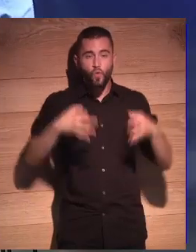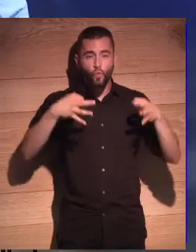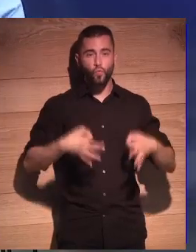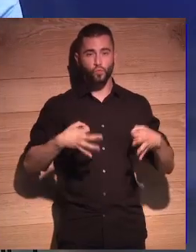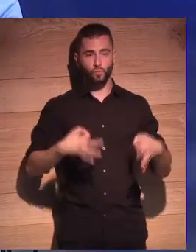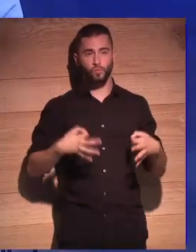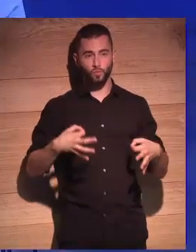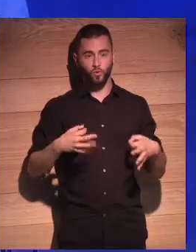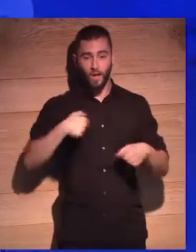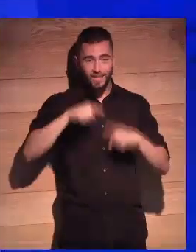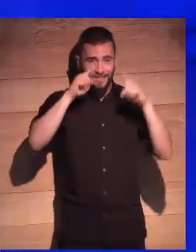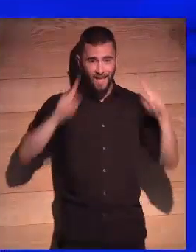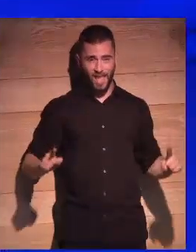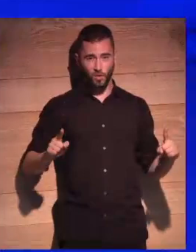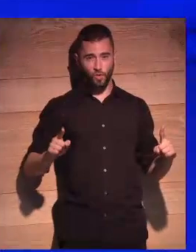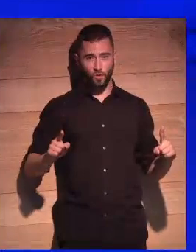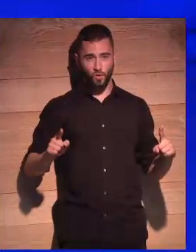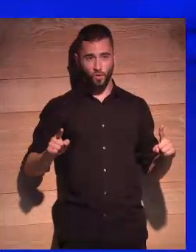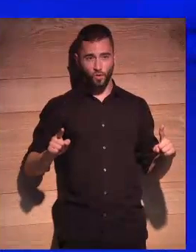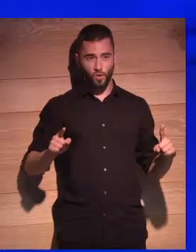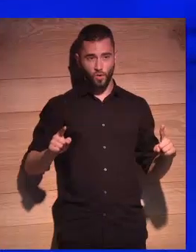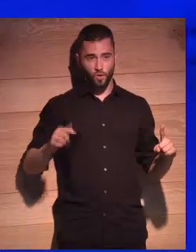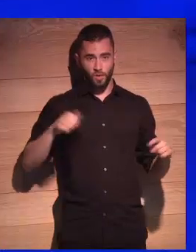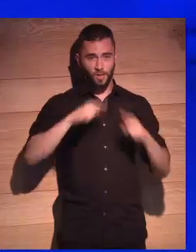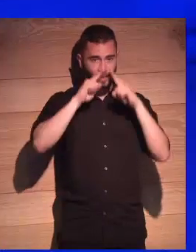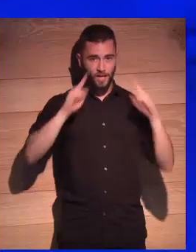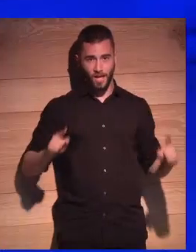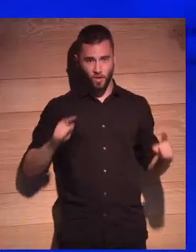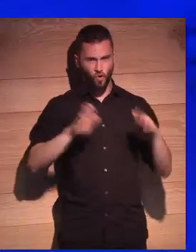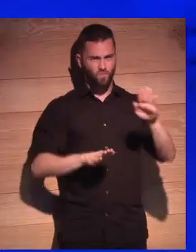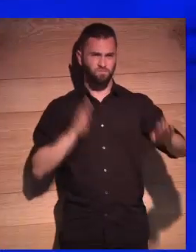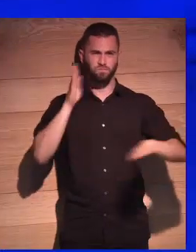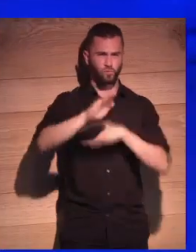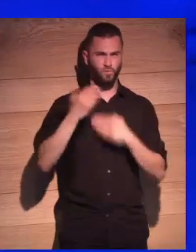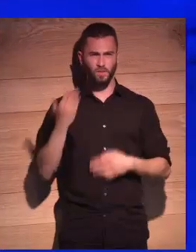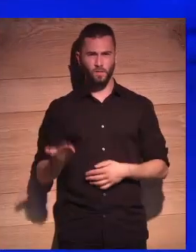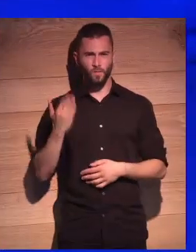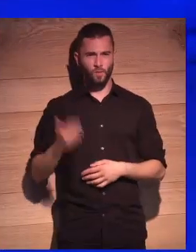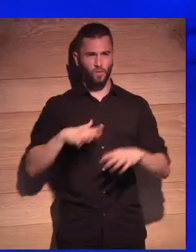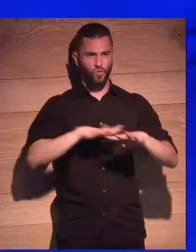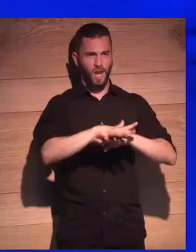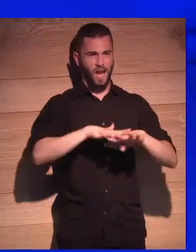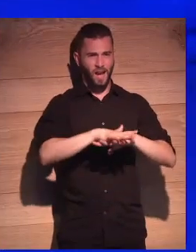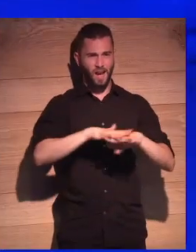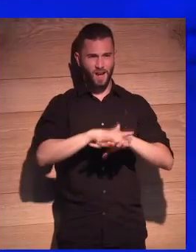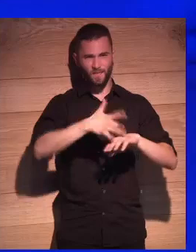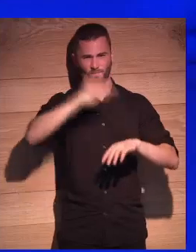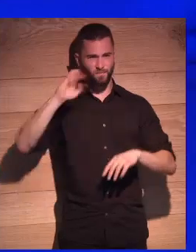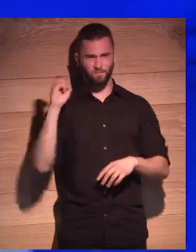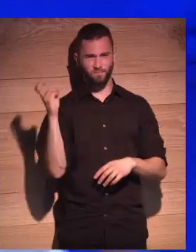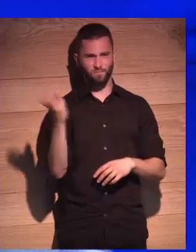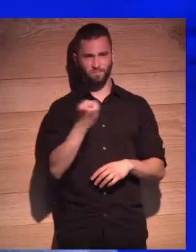massively used technology. I think that this year really represented a big